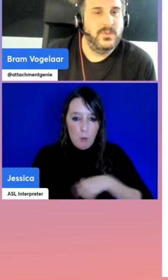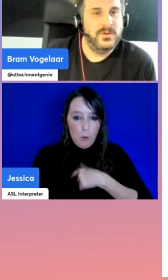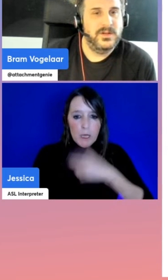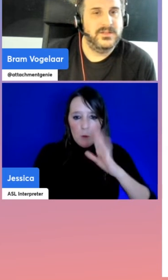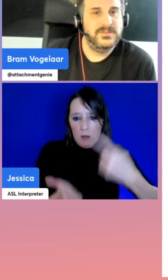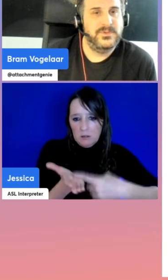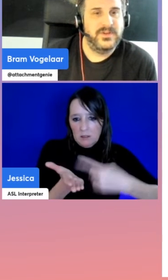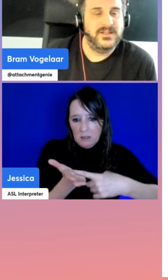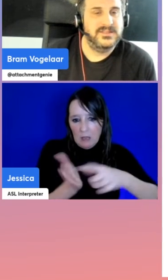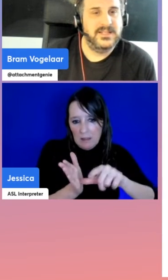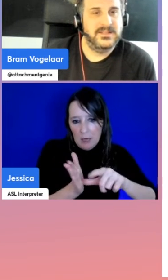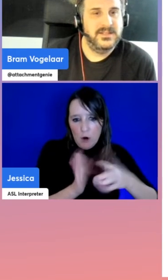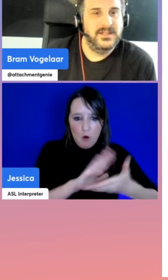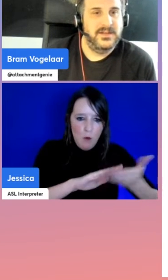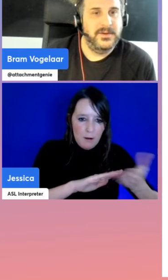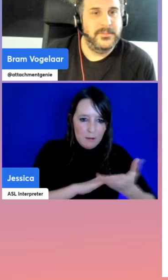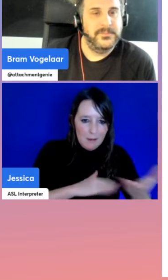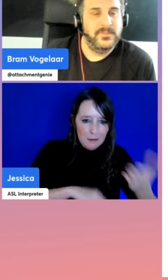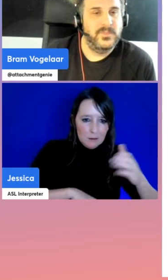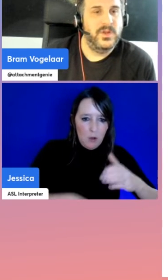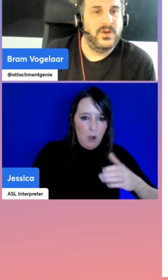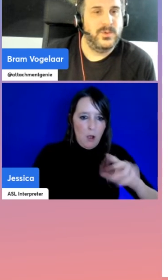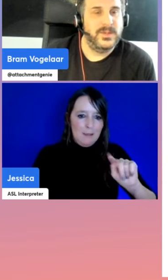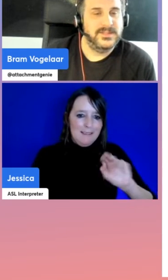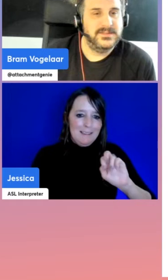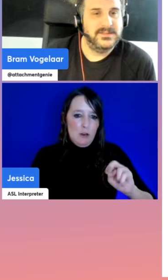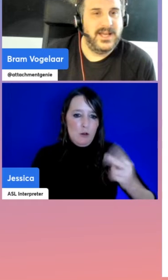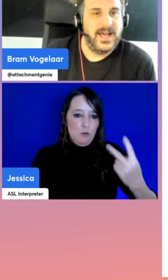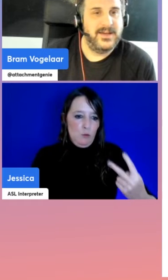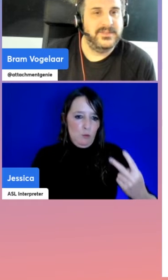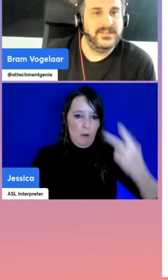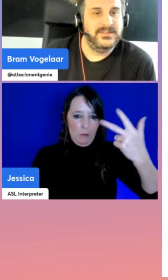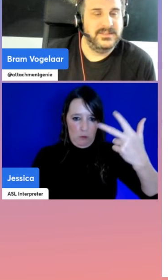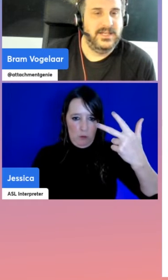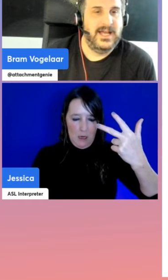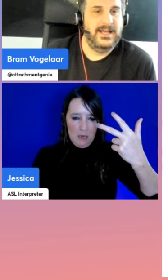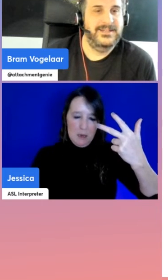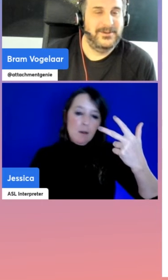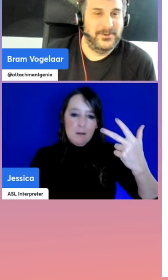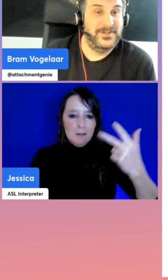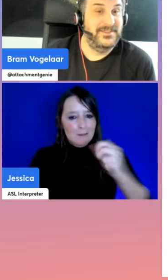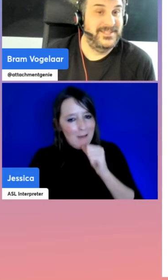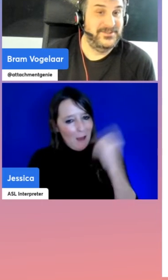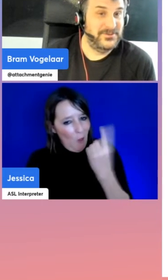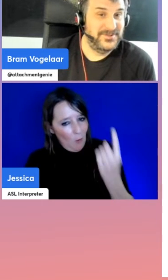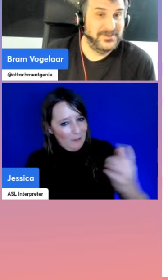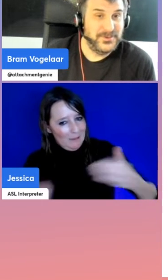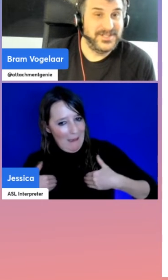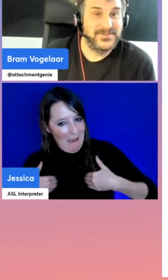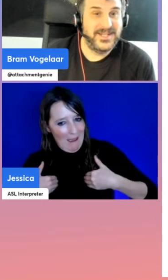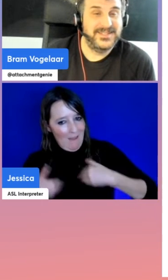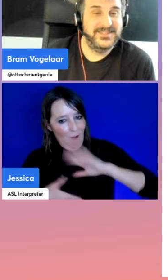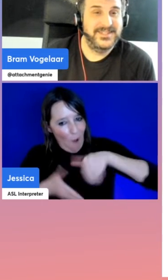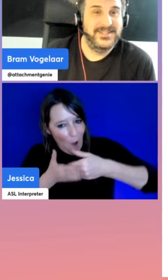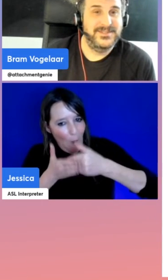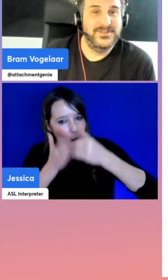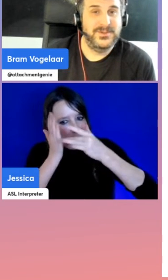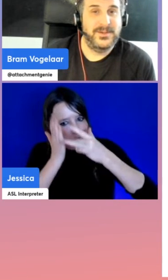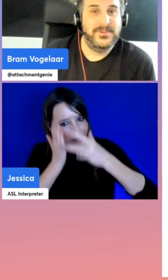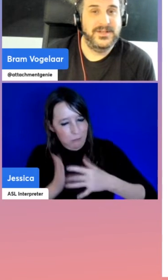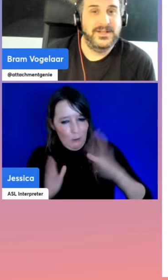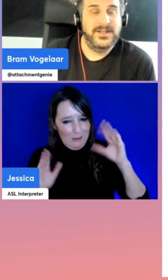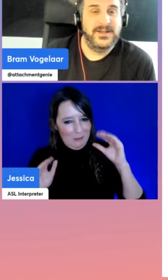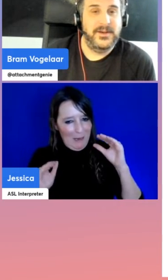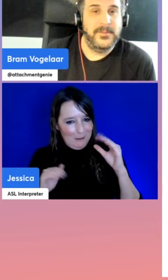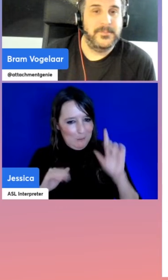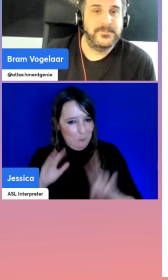3 providers that not always have these all the things you would expect to show